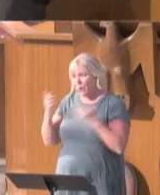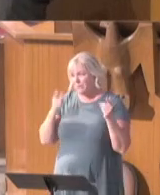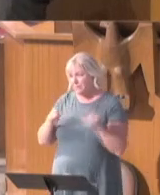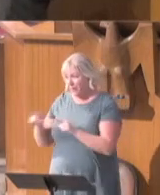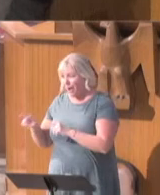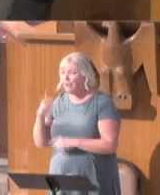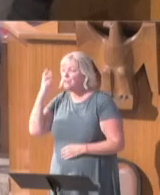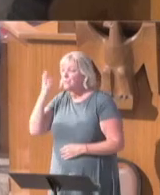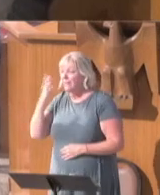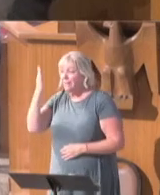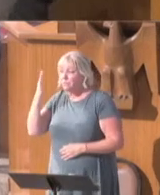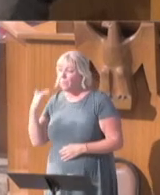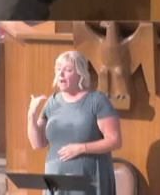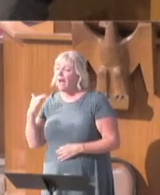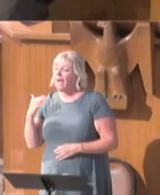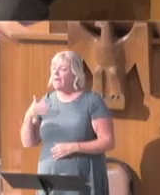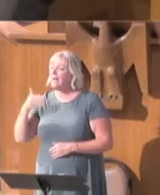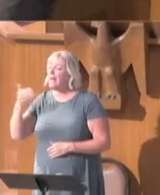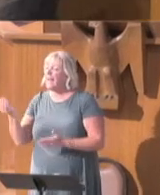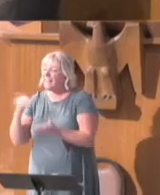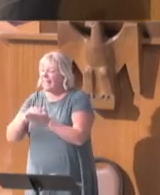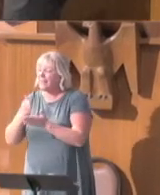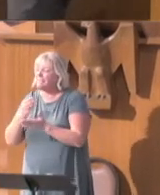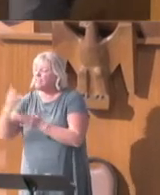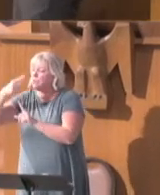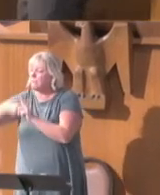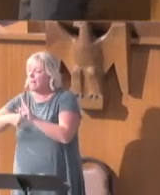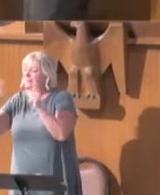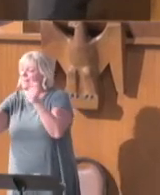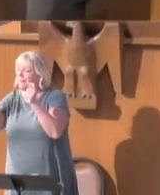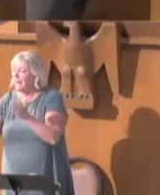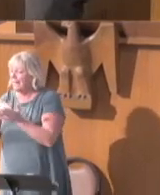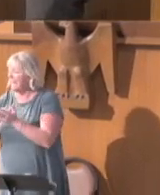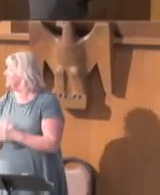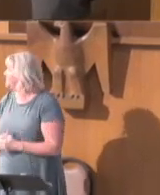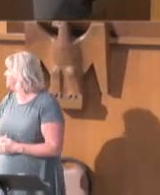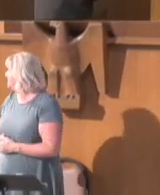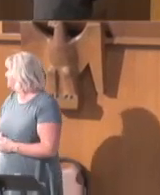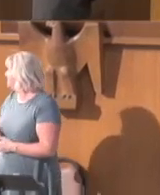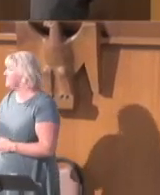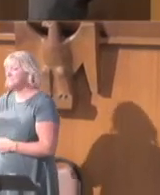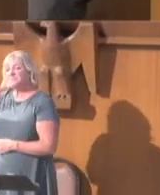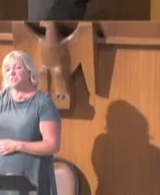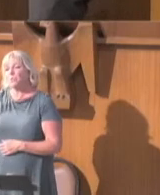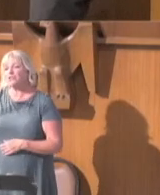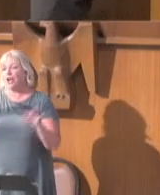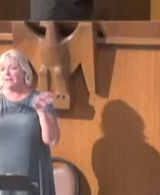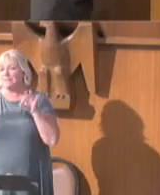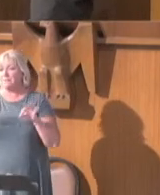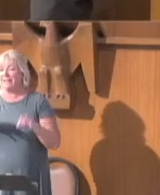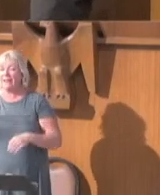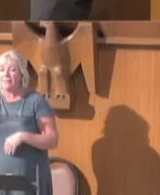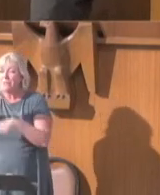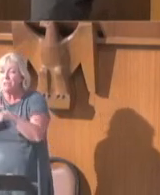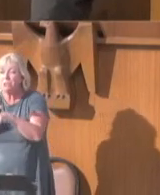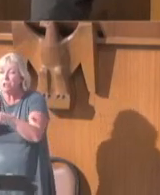you again in a couple of months. John, do you want to tell her what we're doing? Yeah, absolutely. So because this church is so